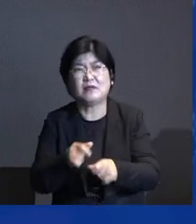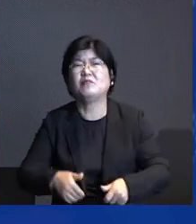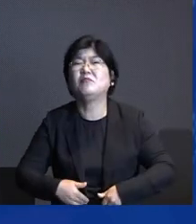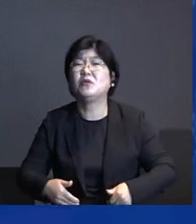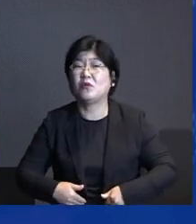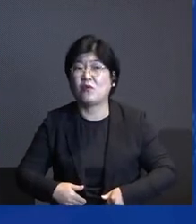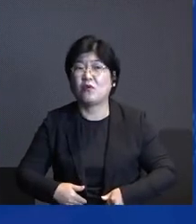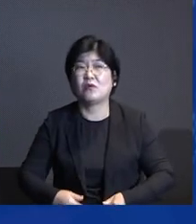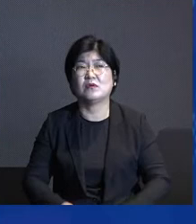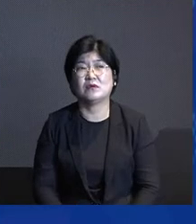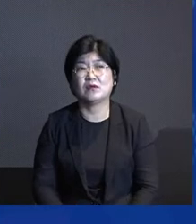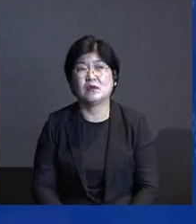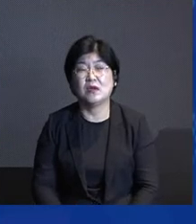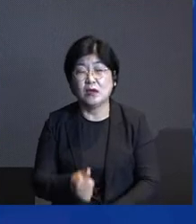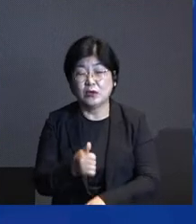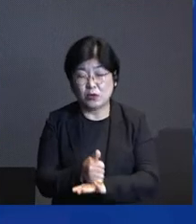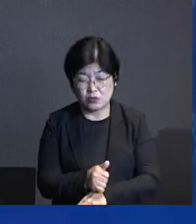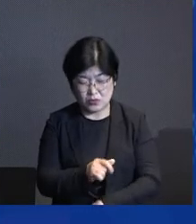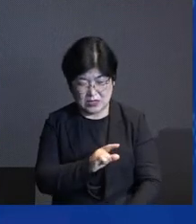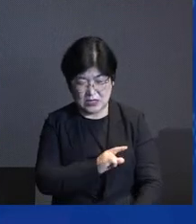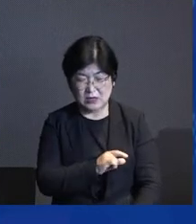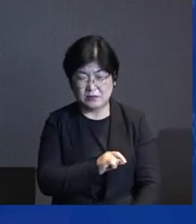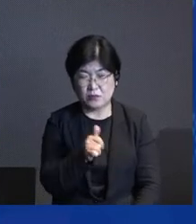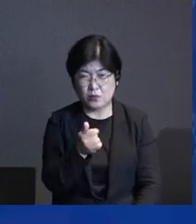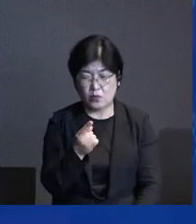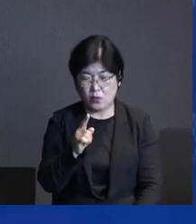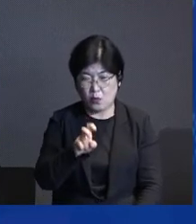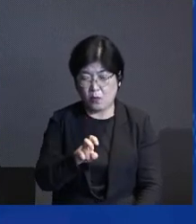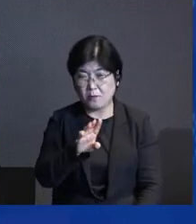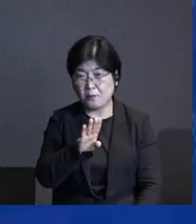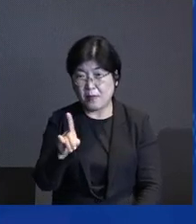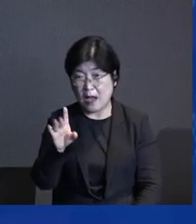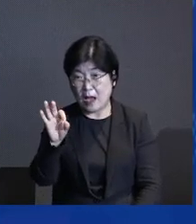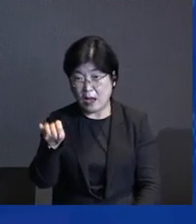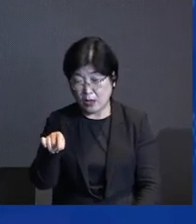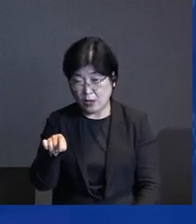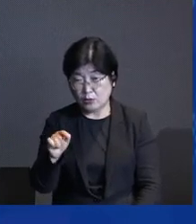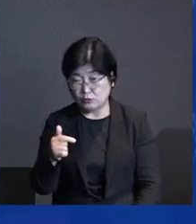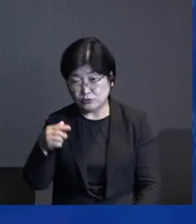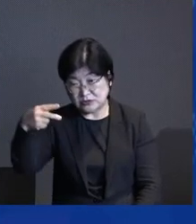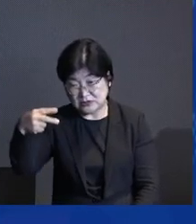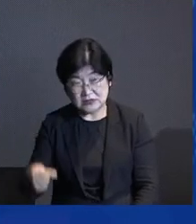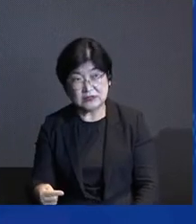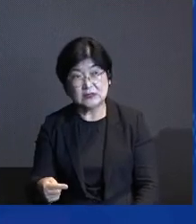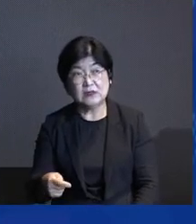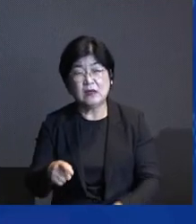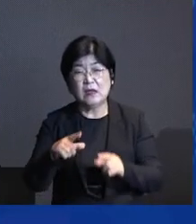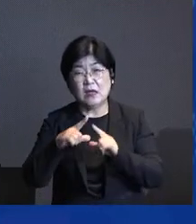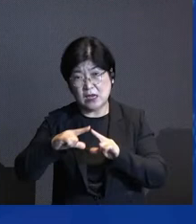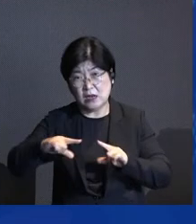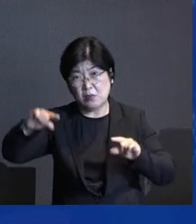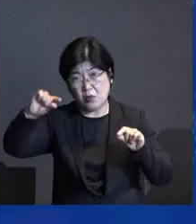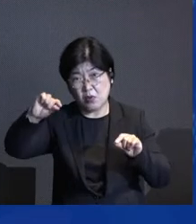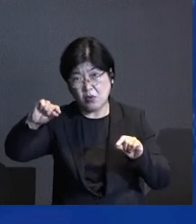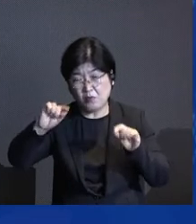the homebound, whereas in Japan. In Japan, this group is called risk group. The risk